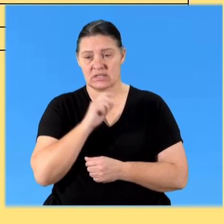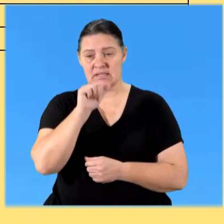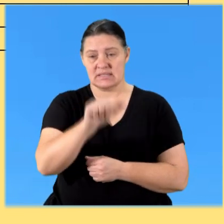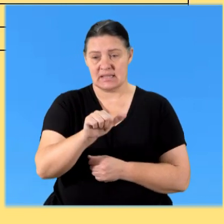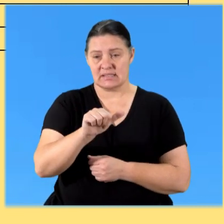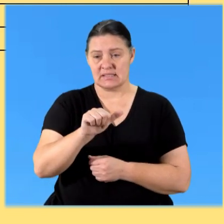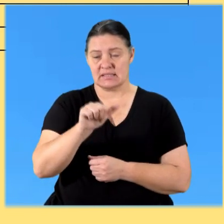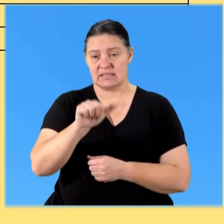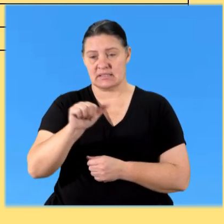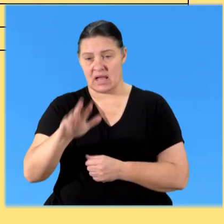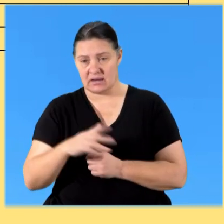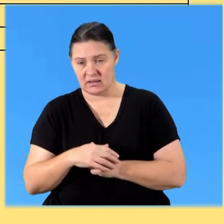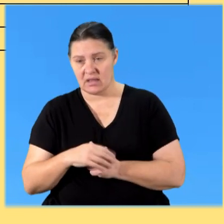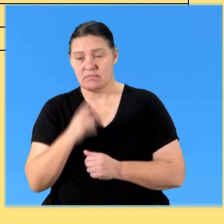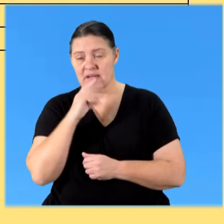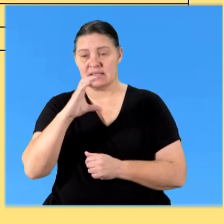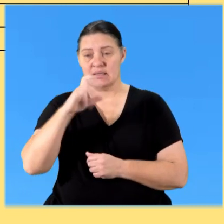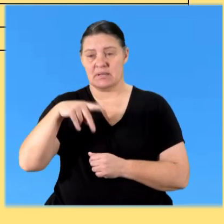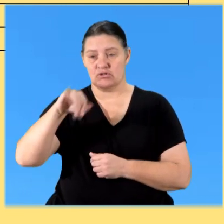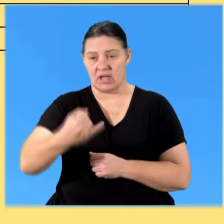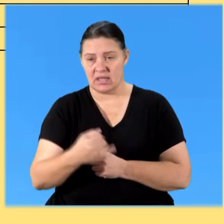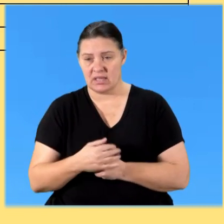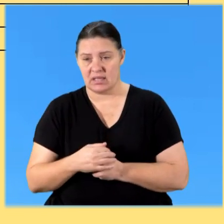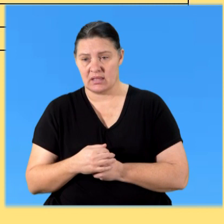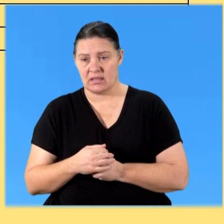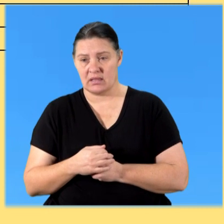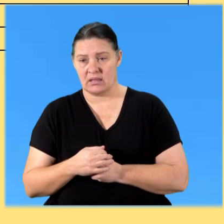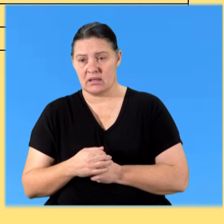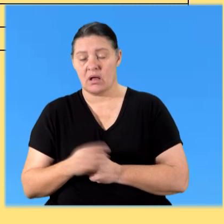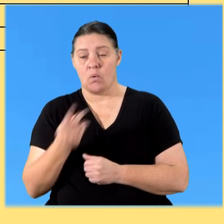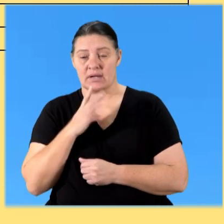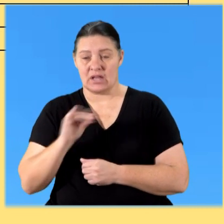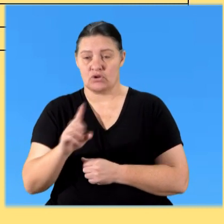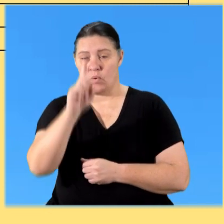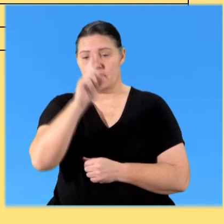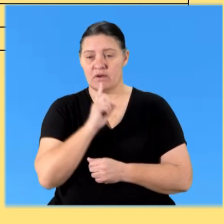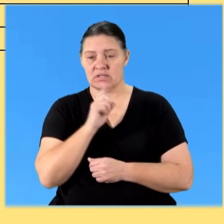1,669. I bring it into my CPJ, and then I'll say cash,